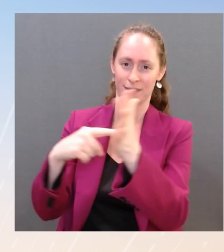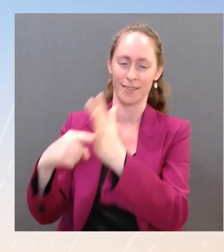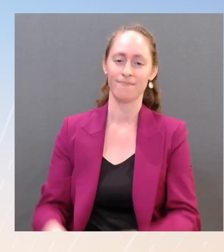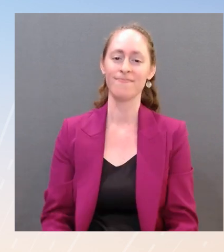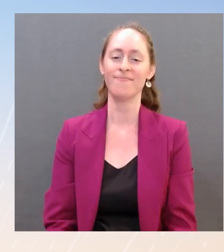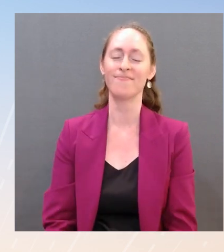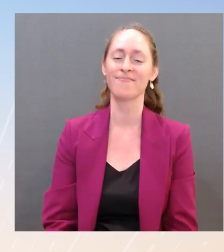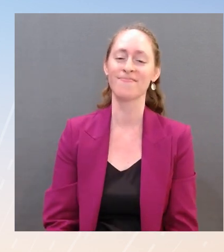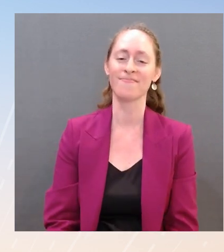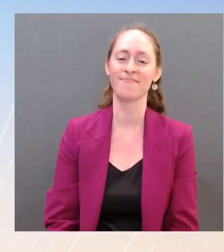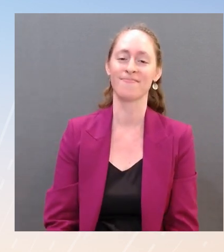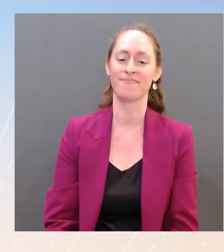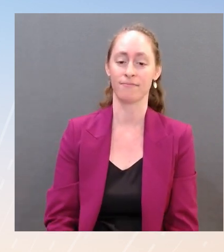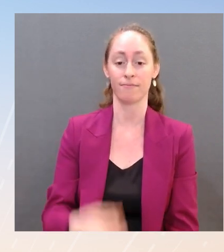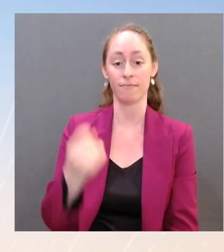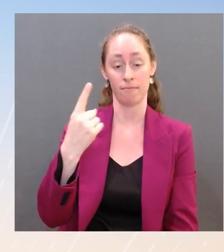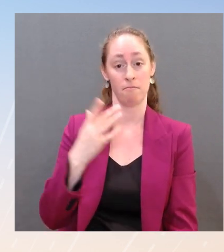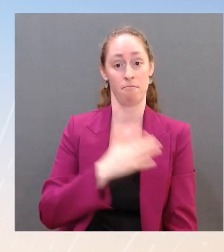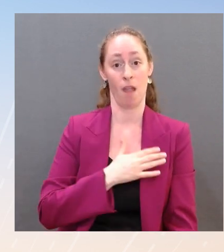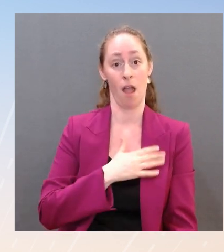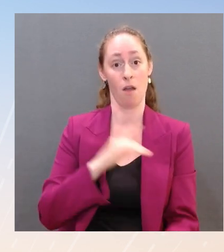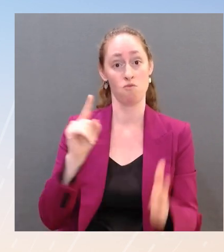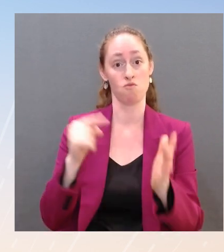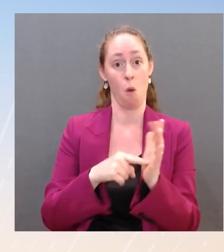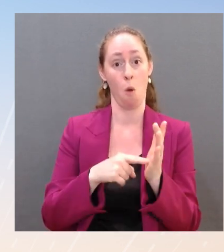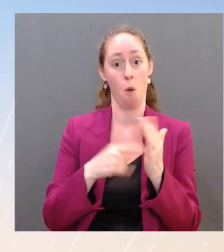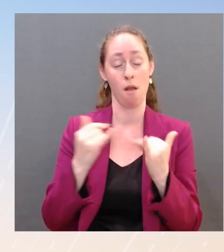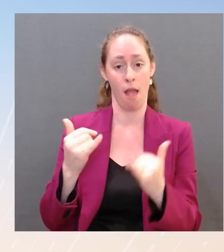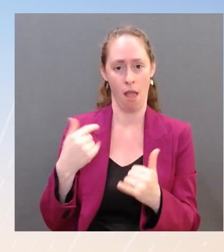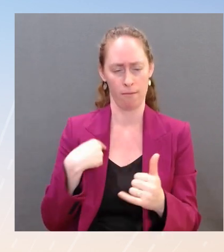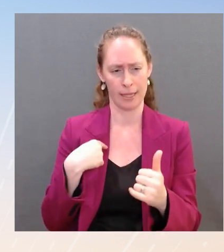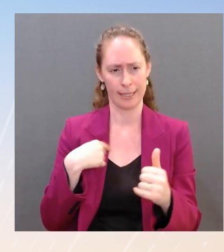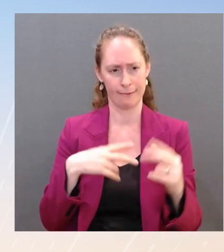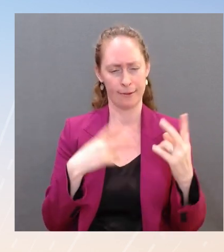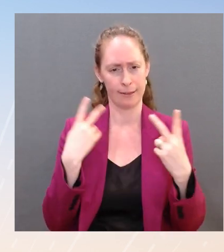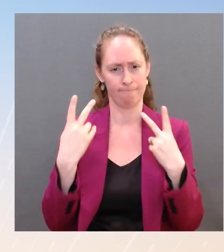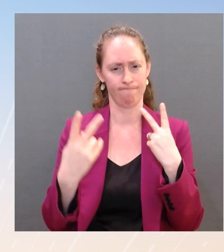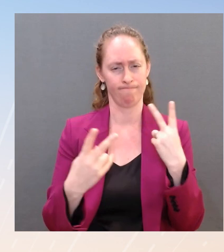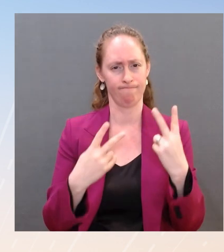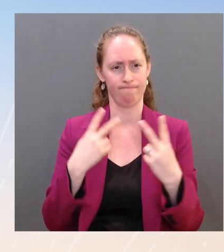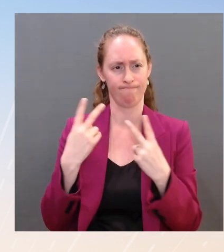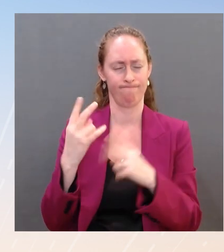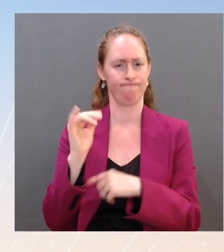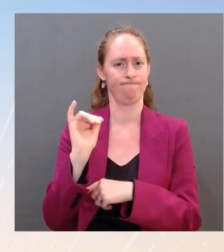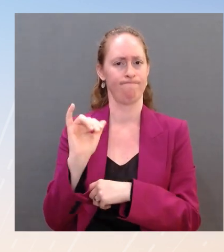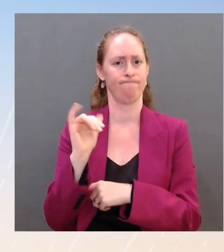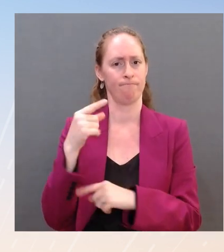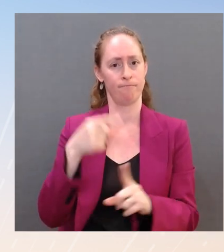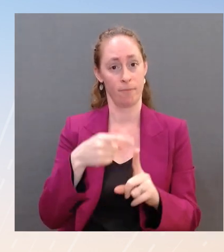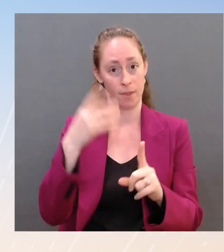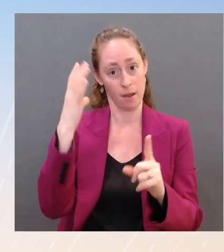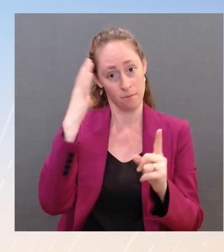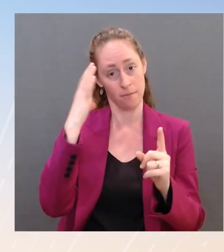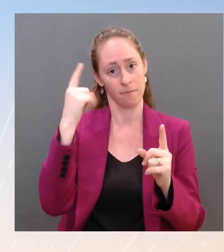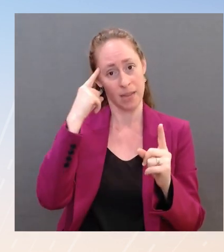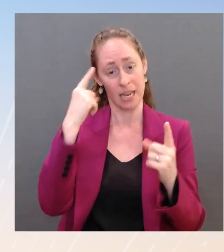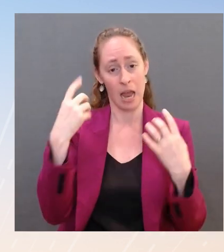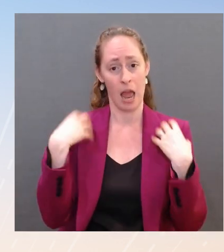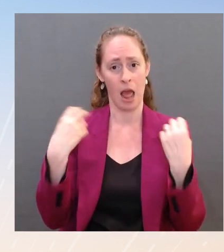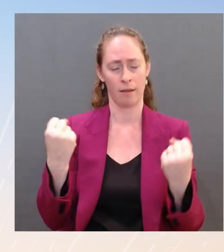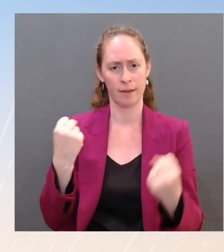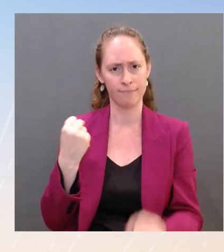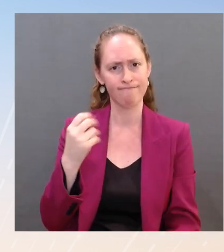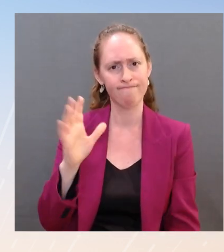exacerbated by social media and other factors, is a force multiplier across so many of our most pressing